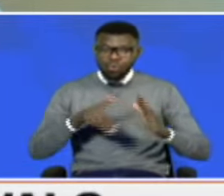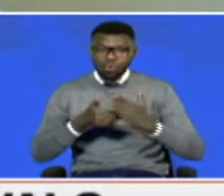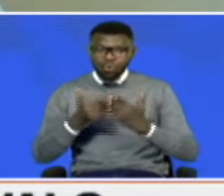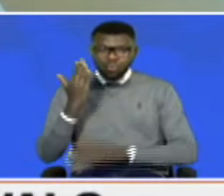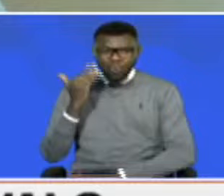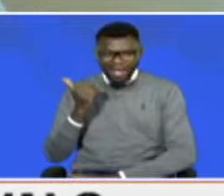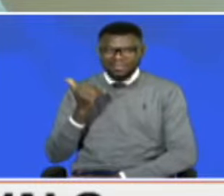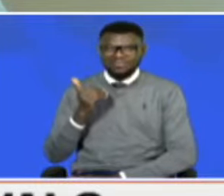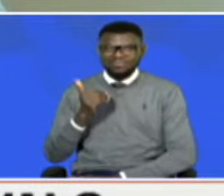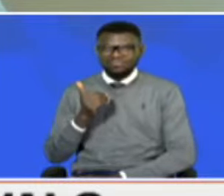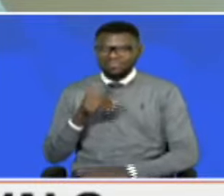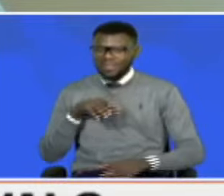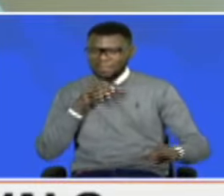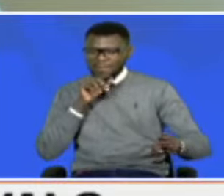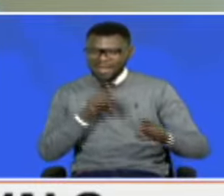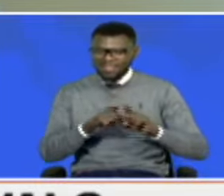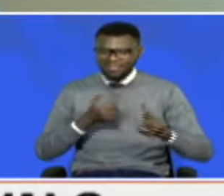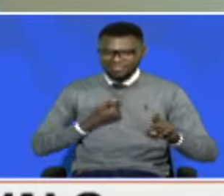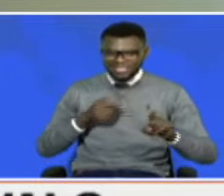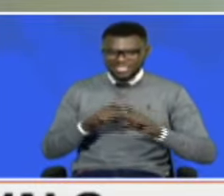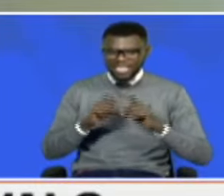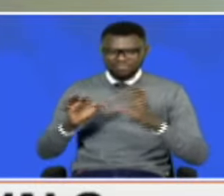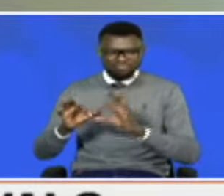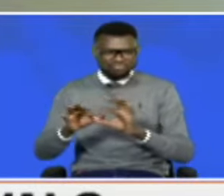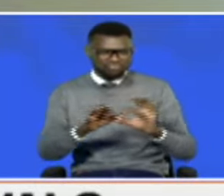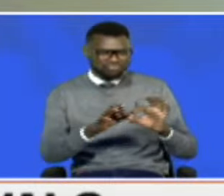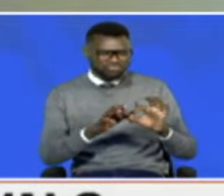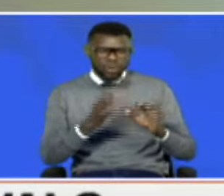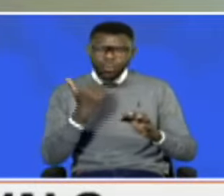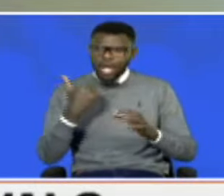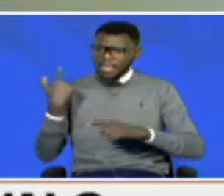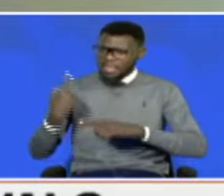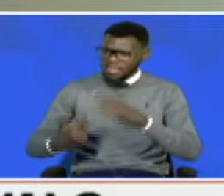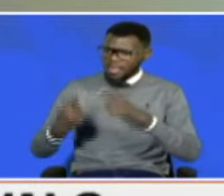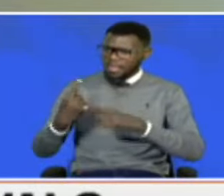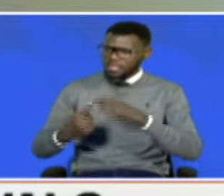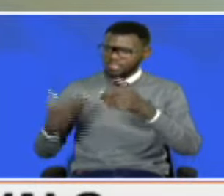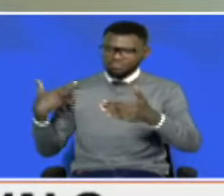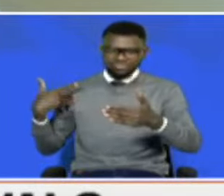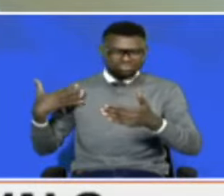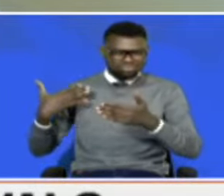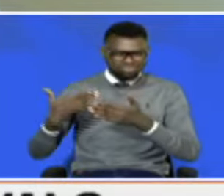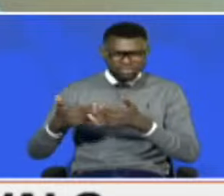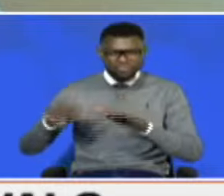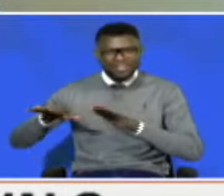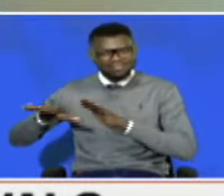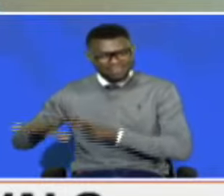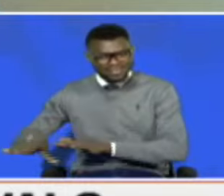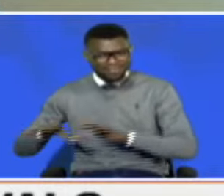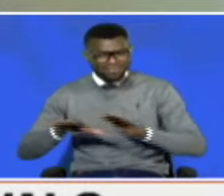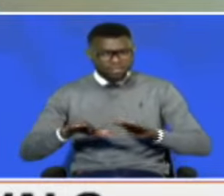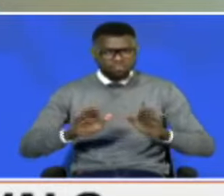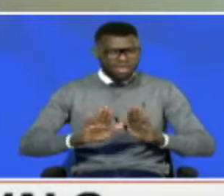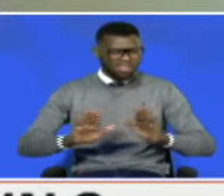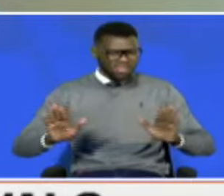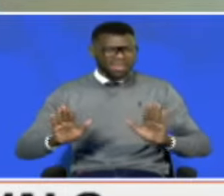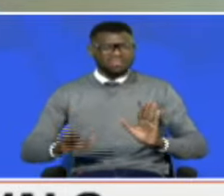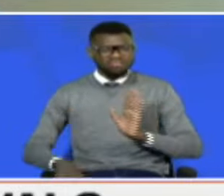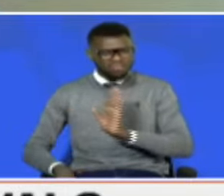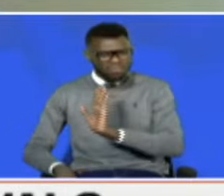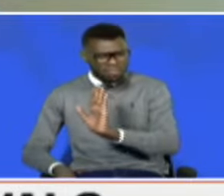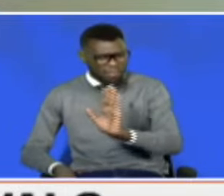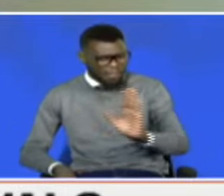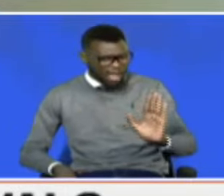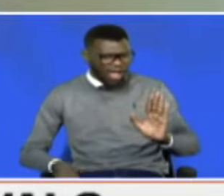madugu. Sababu pia mumete sana miaka yote na hii mashamba ile mungekuwa mnafurahia na watoto